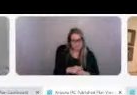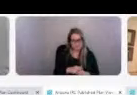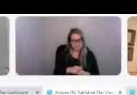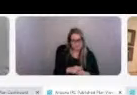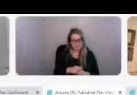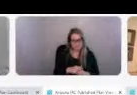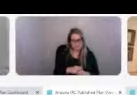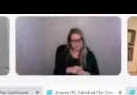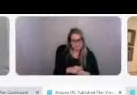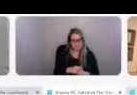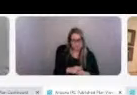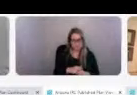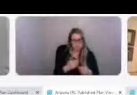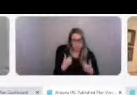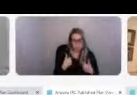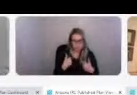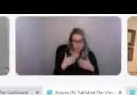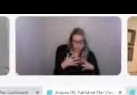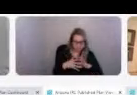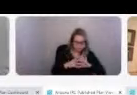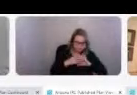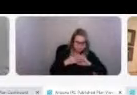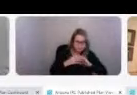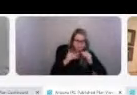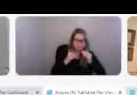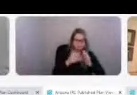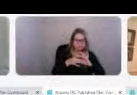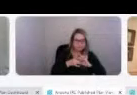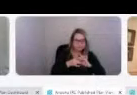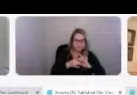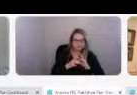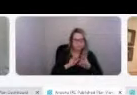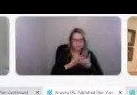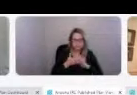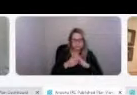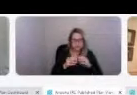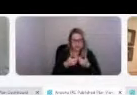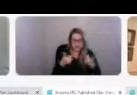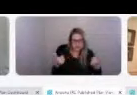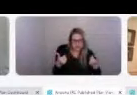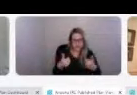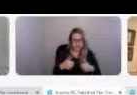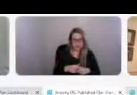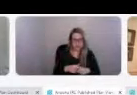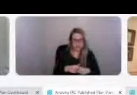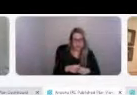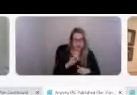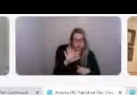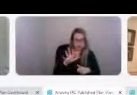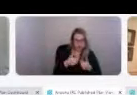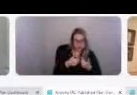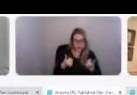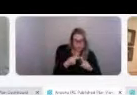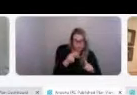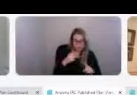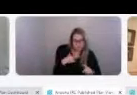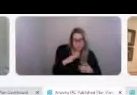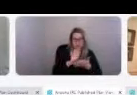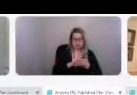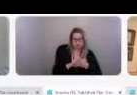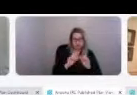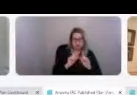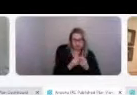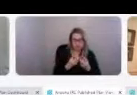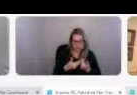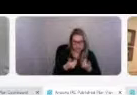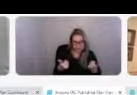of the people we have a close-knit community here um by separating this finger up you're separating me from the rest of my school district you're